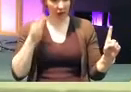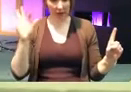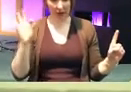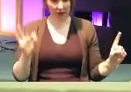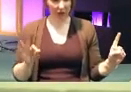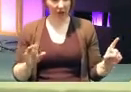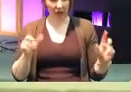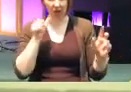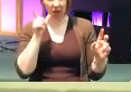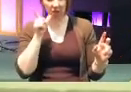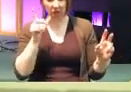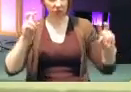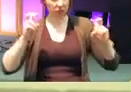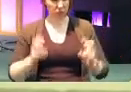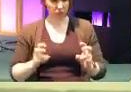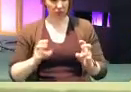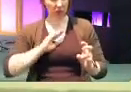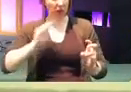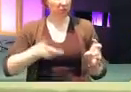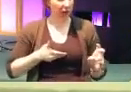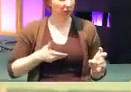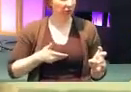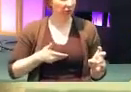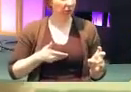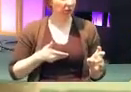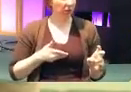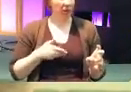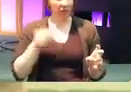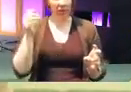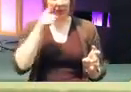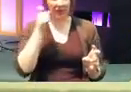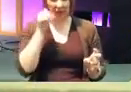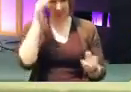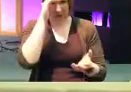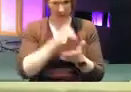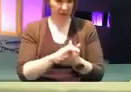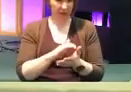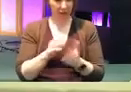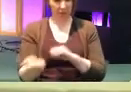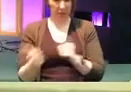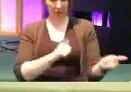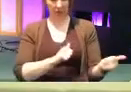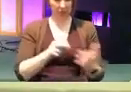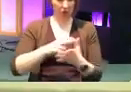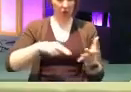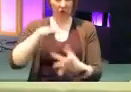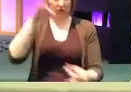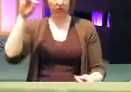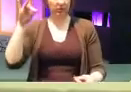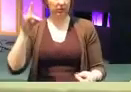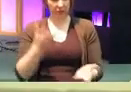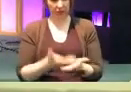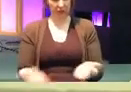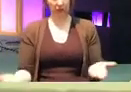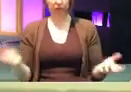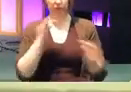went out to lunch with him, and he was upset because he didn't believe in that whole baptism in the Holy Spirit, speaking in tongues